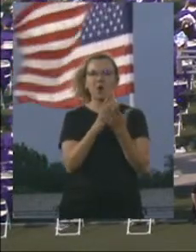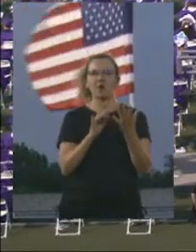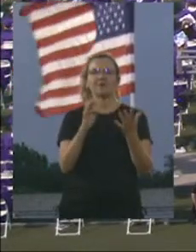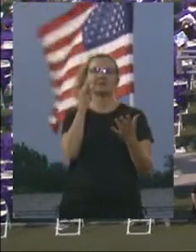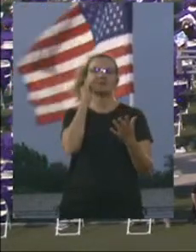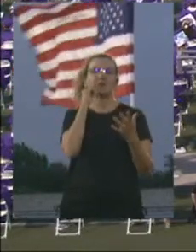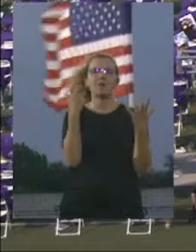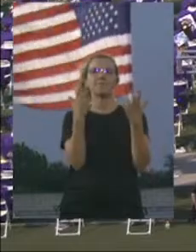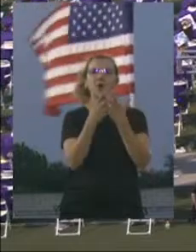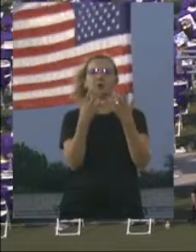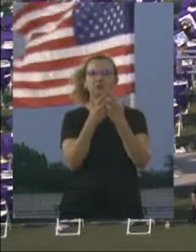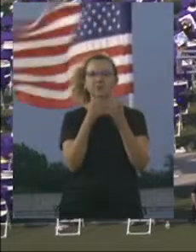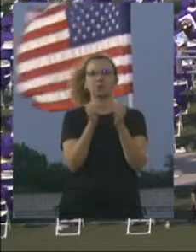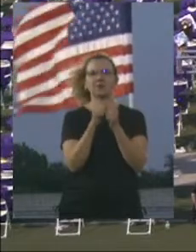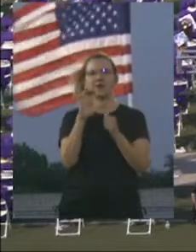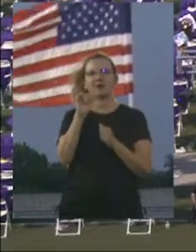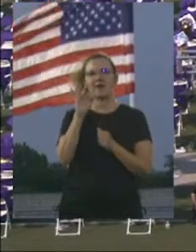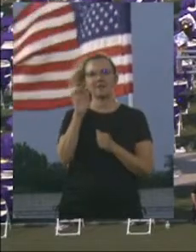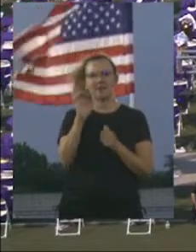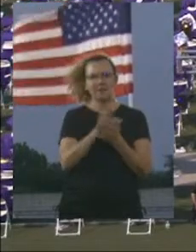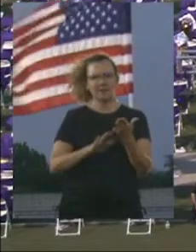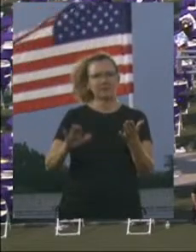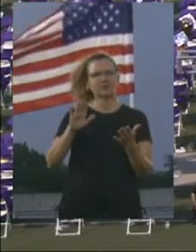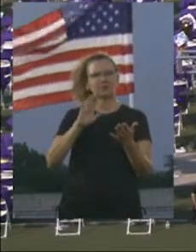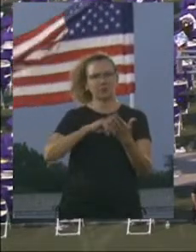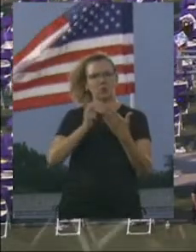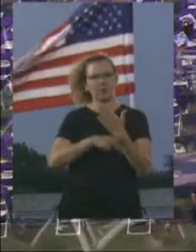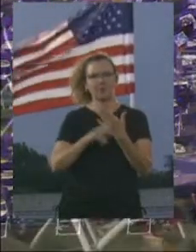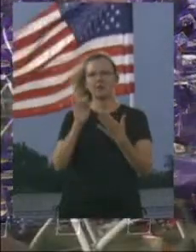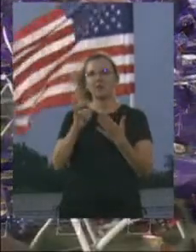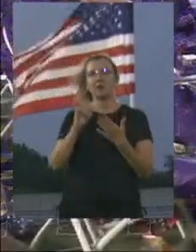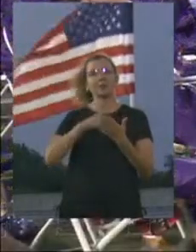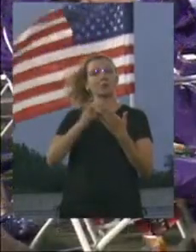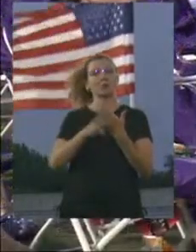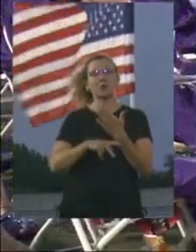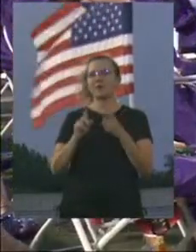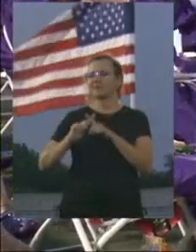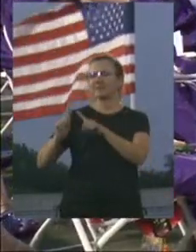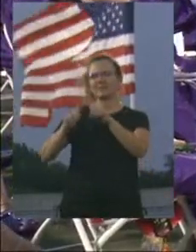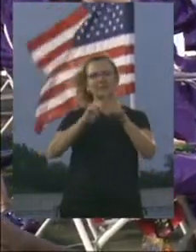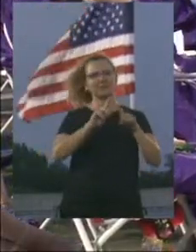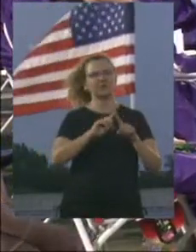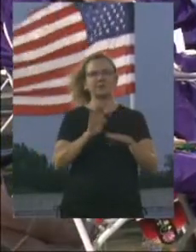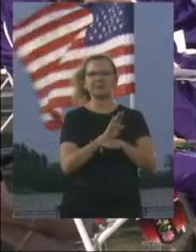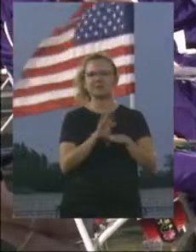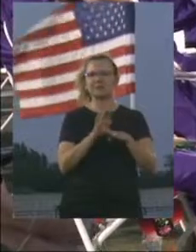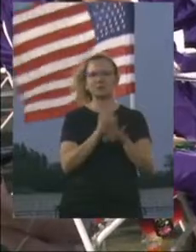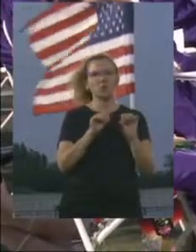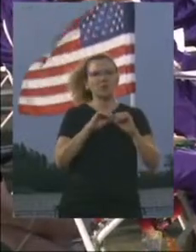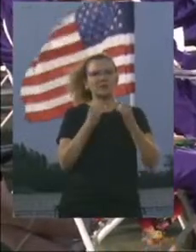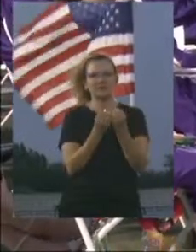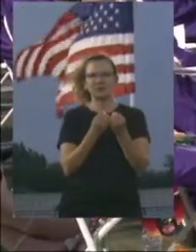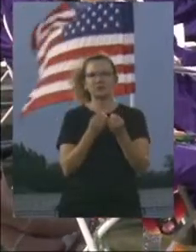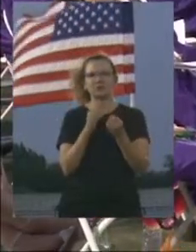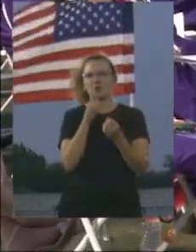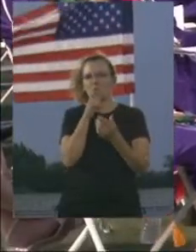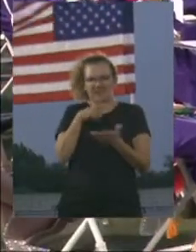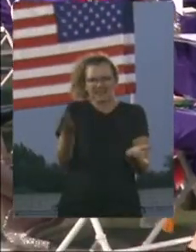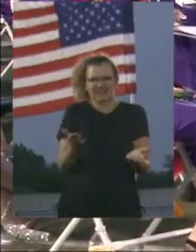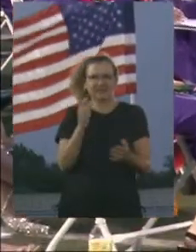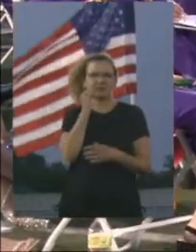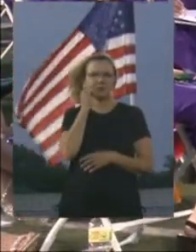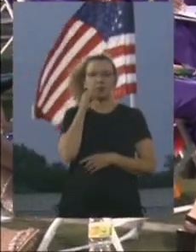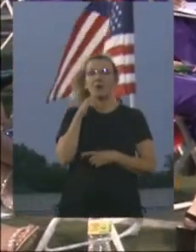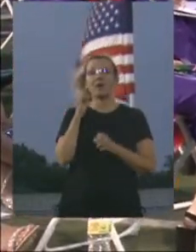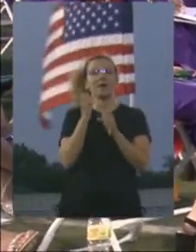with CAFE College Program. The program is sponsored by a variety of businesses and organizations of San Antonio. Each year,